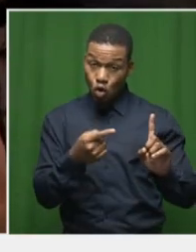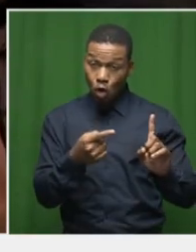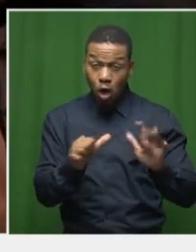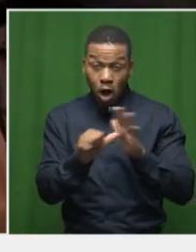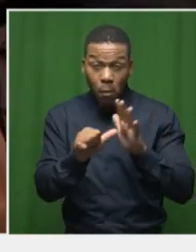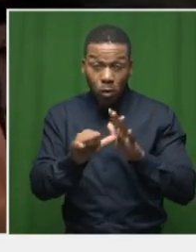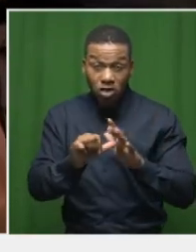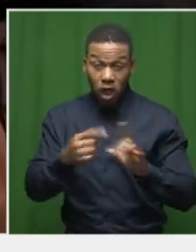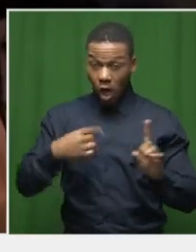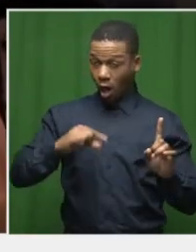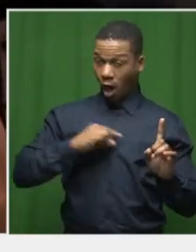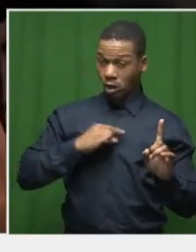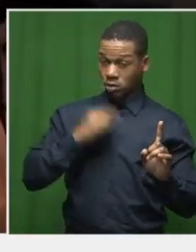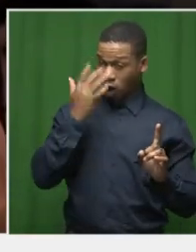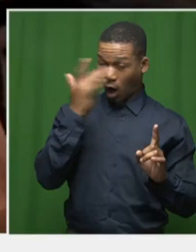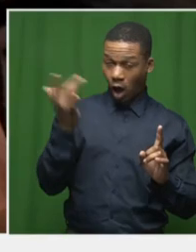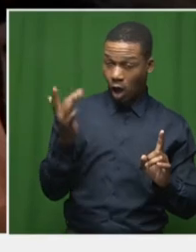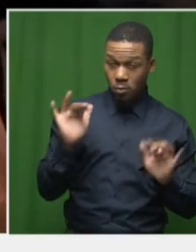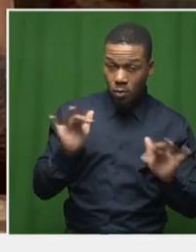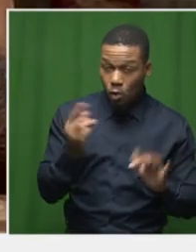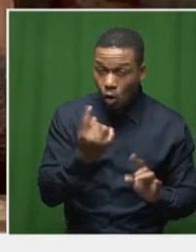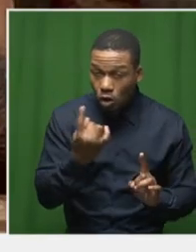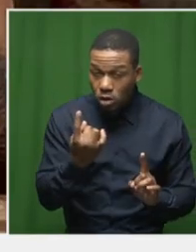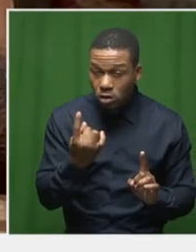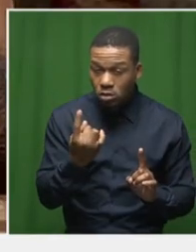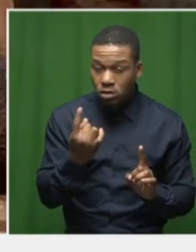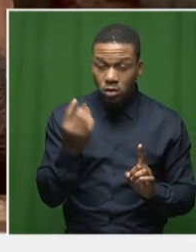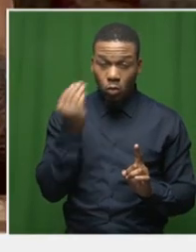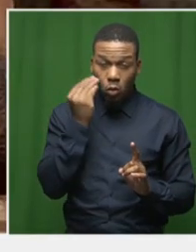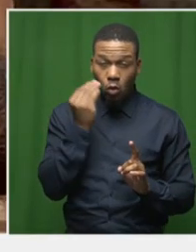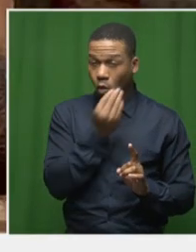brown people, the Khoi and the Bushman people. She's also